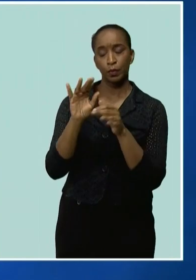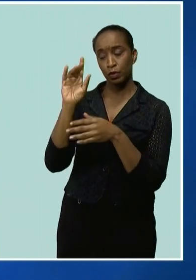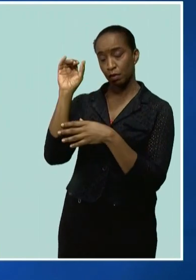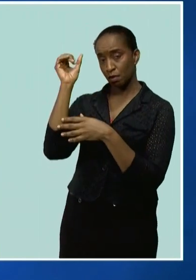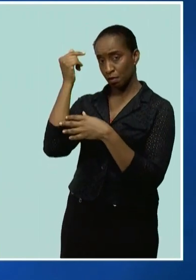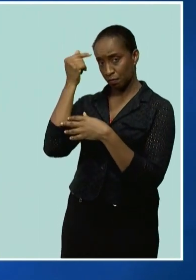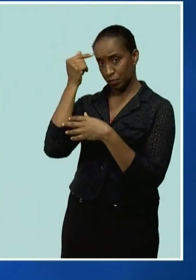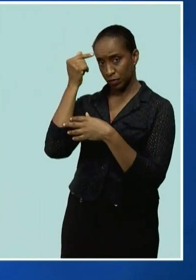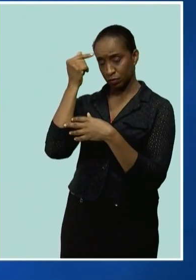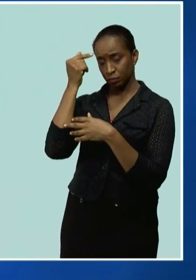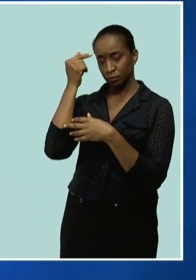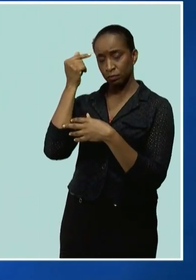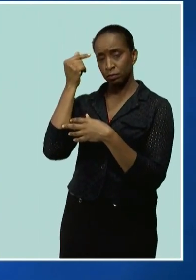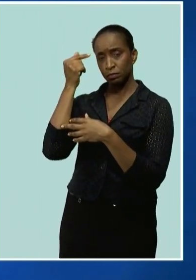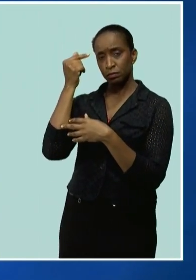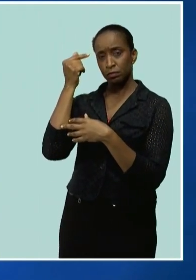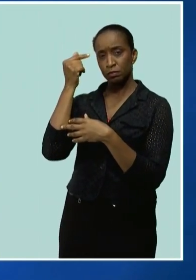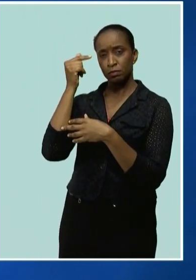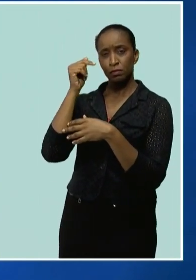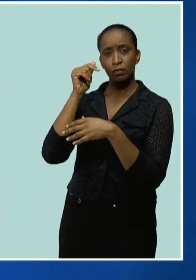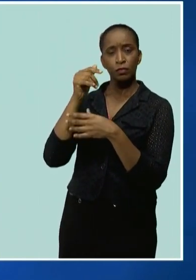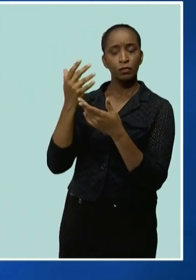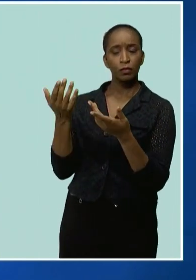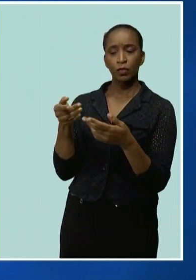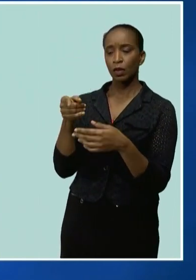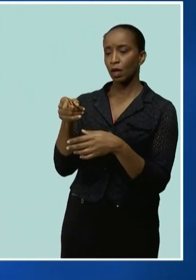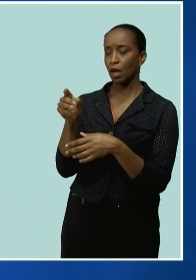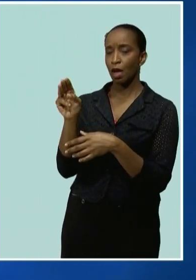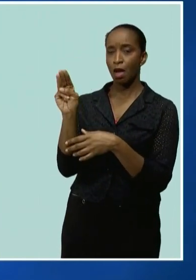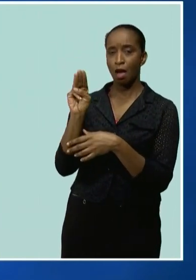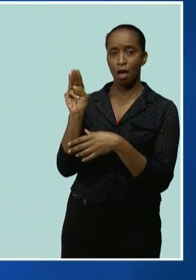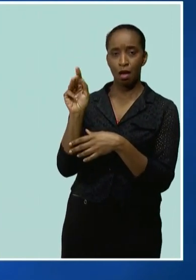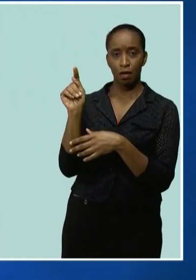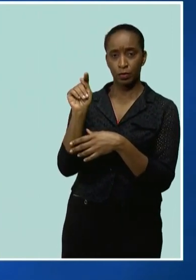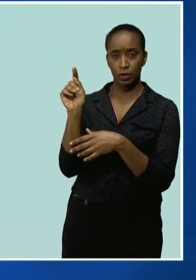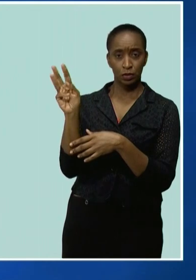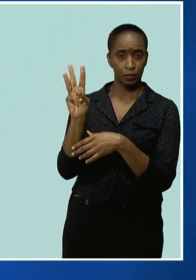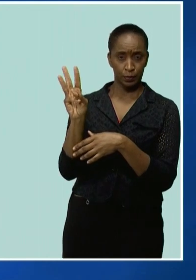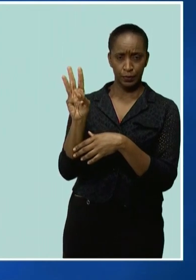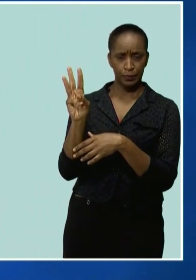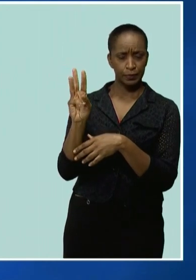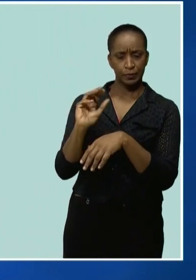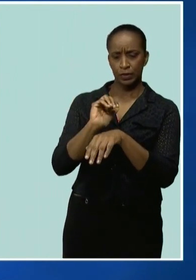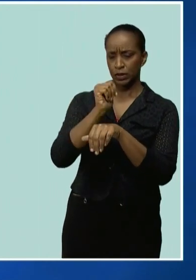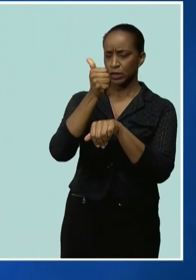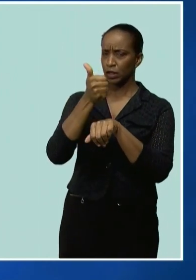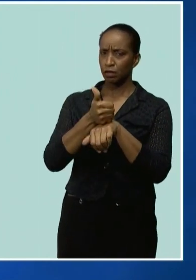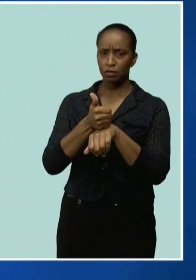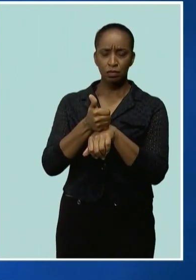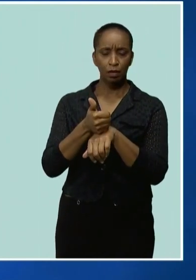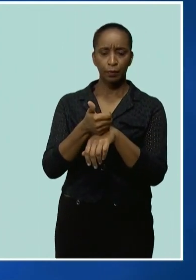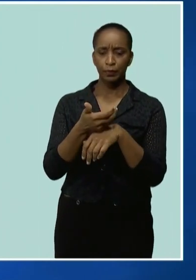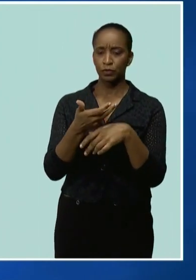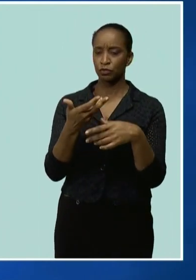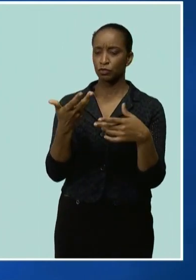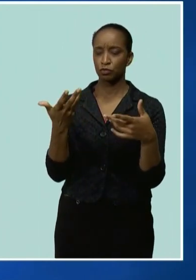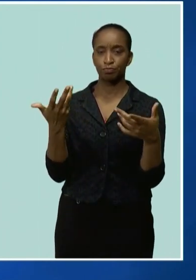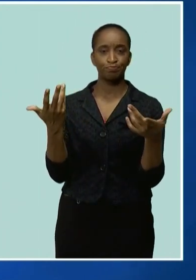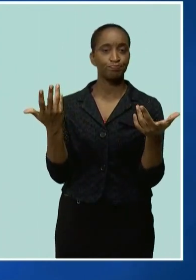up, the Ministry of Transport and Works set up a mechanism or a special